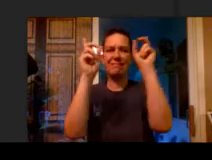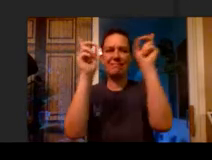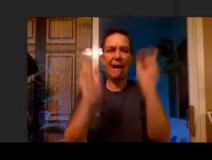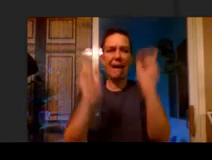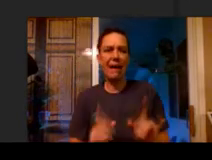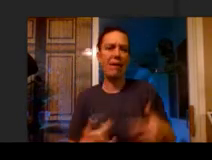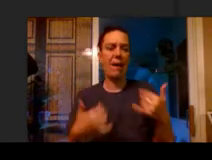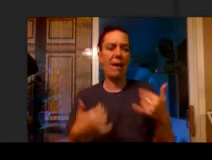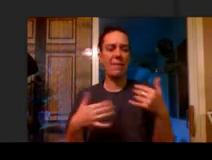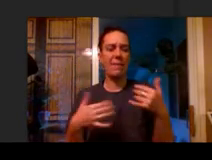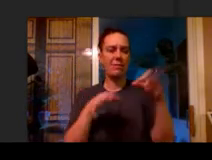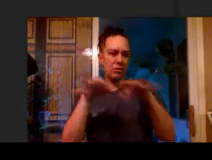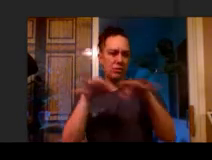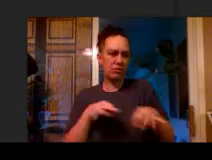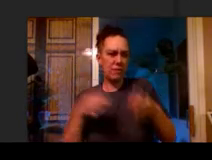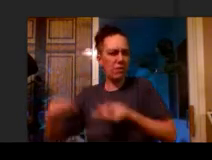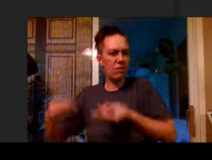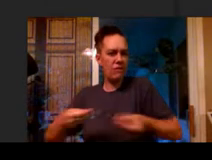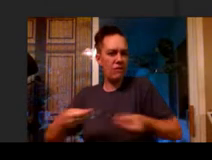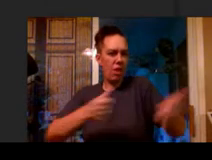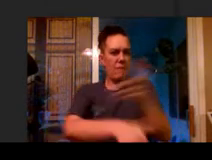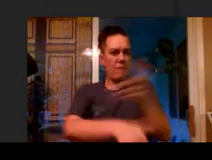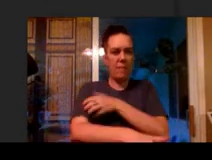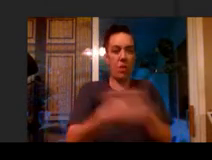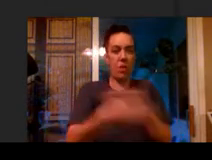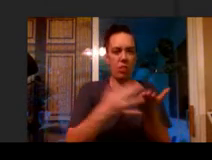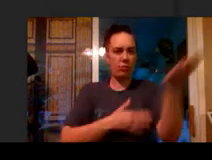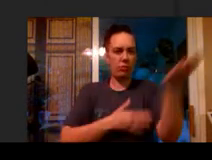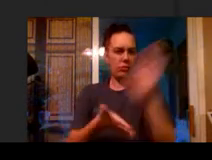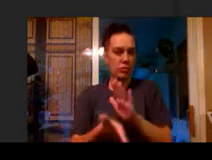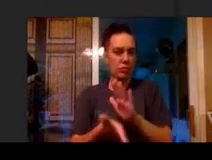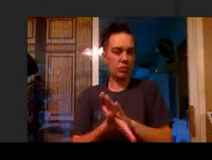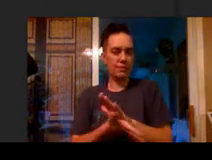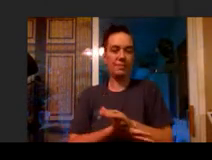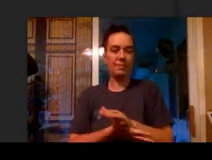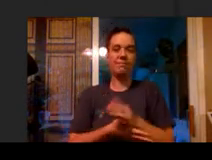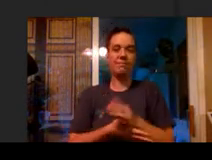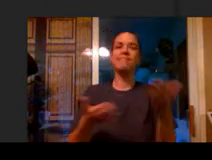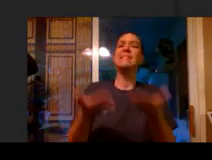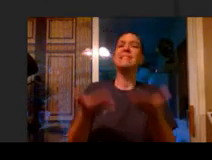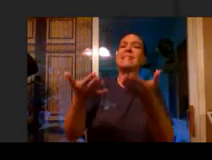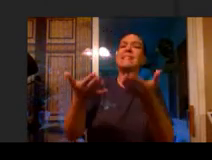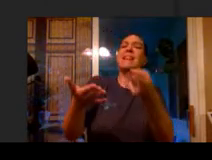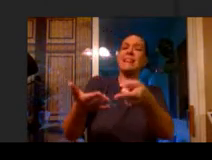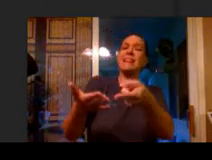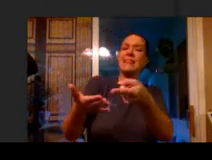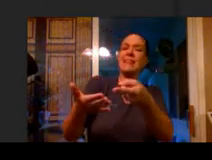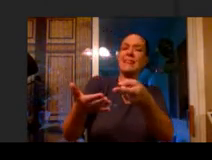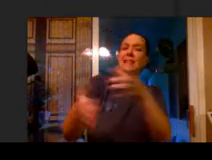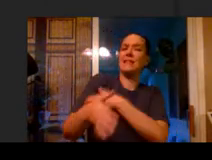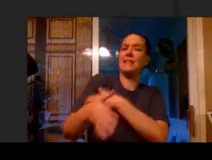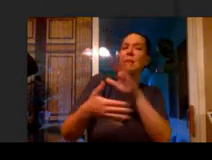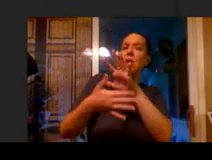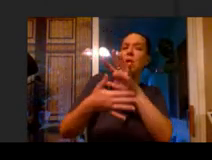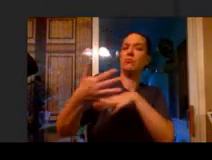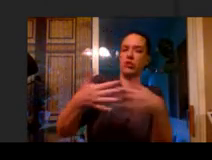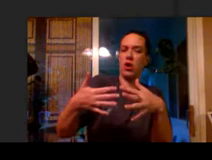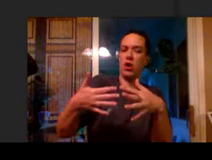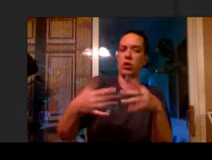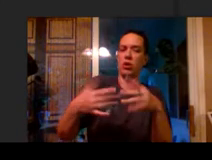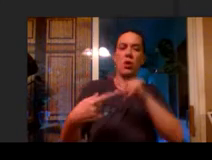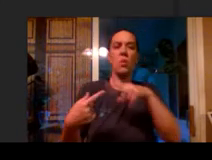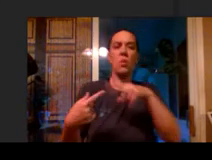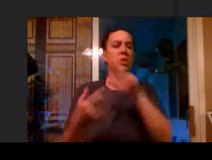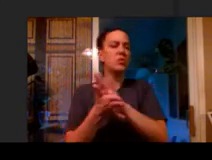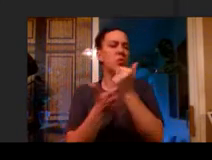power through a school. Here's the power chart. When school helper was, as you say, just some